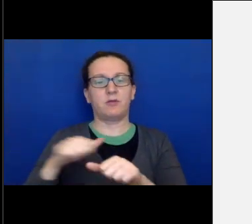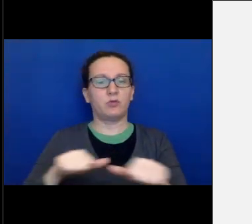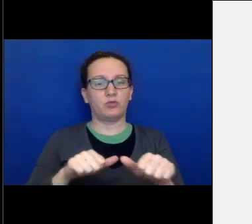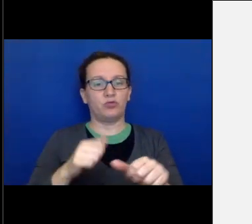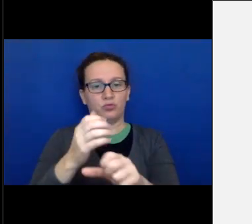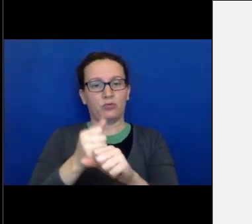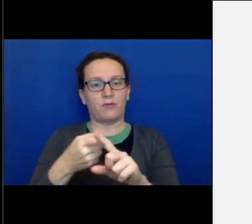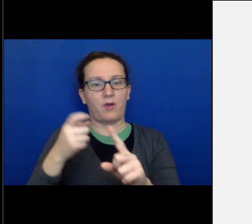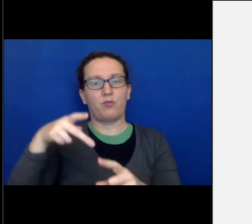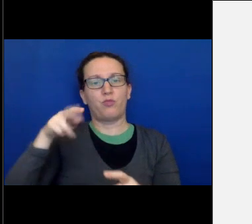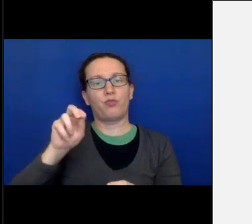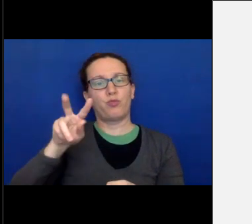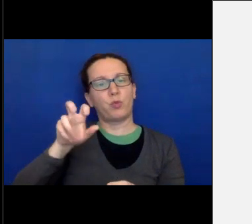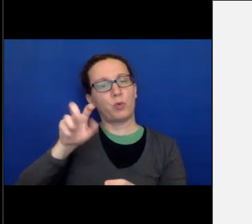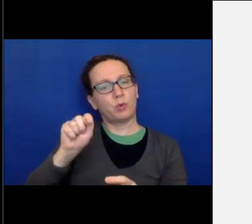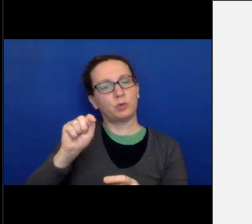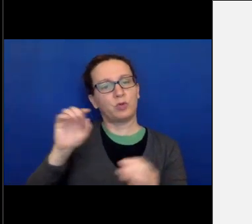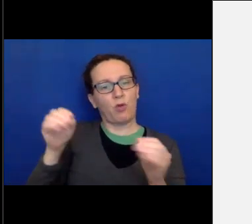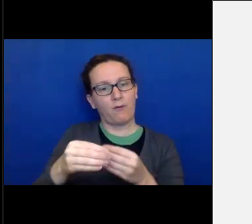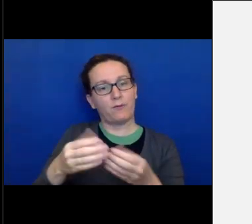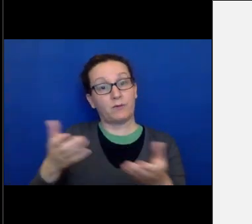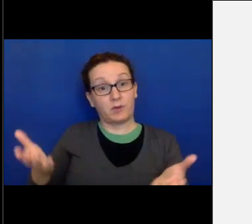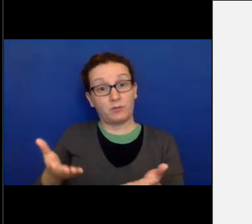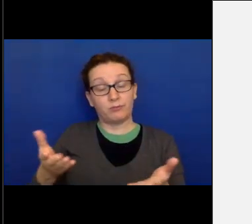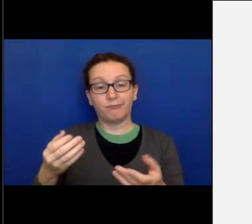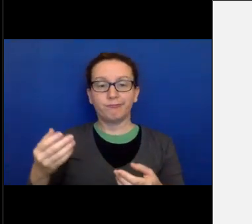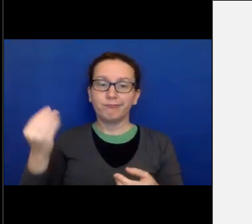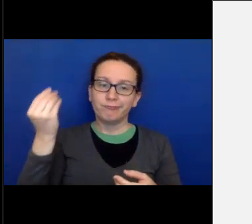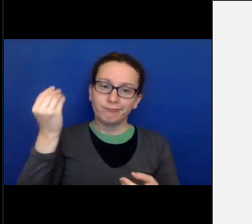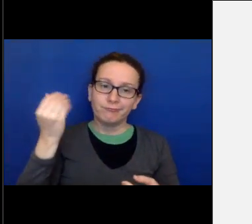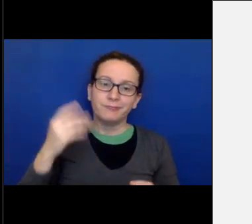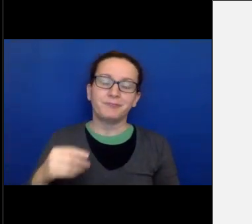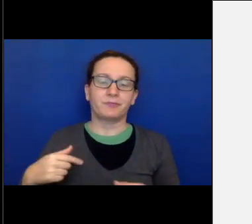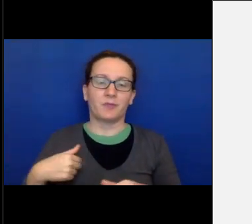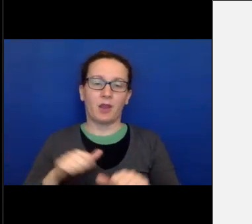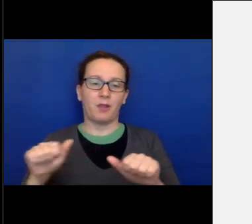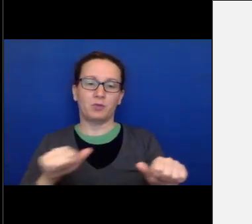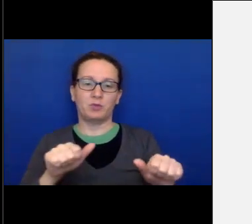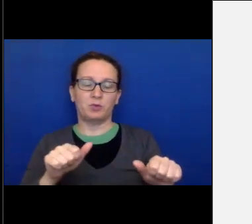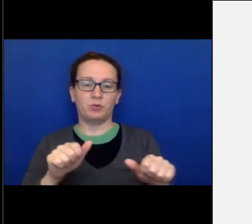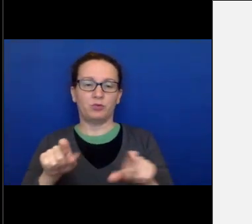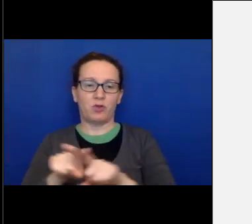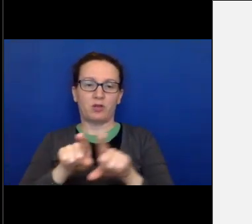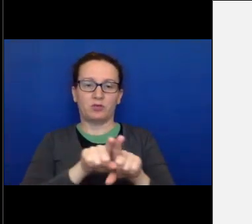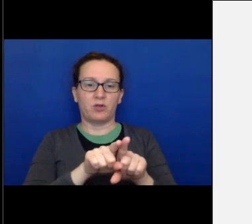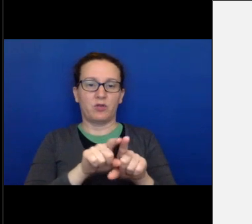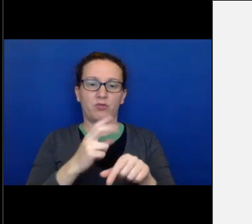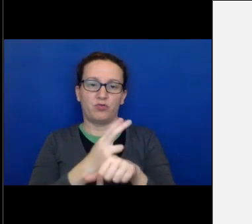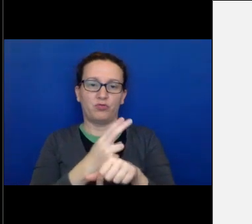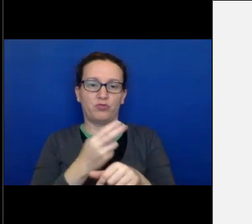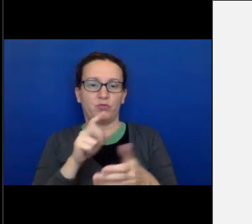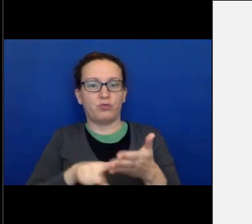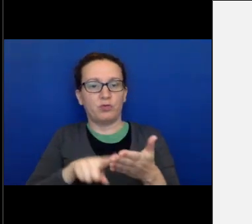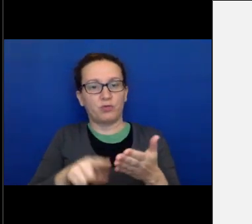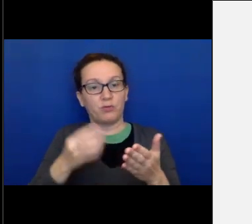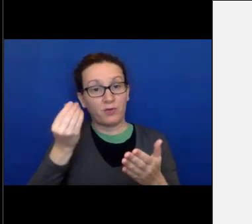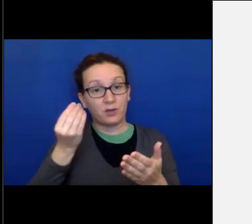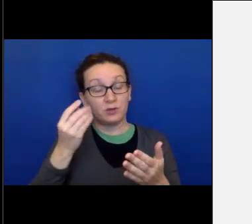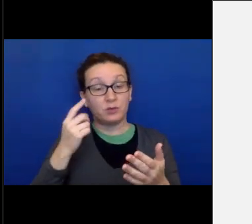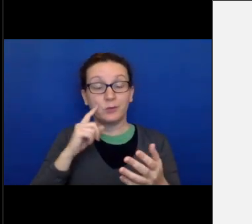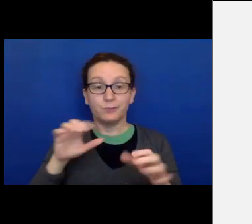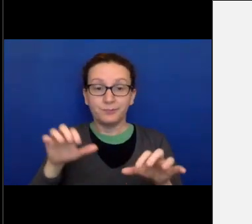from the Provost office here, and we were able to also pair some of our research funds to be able to do this